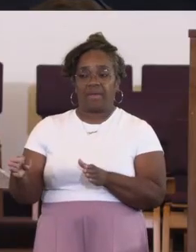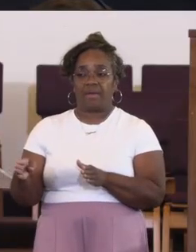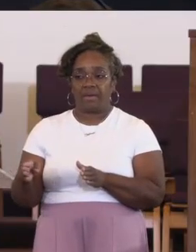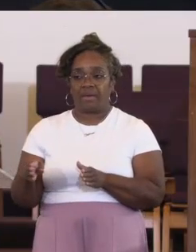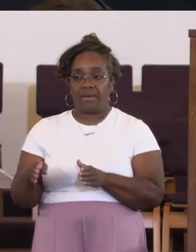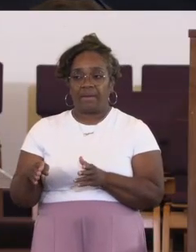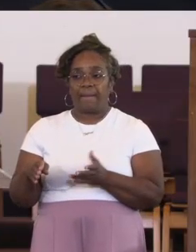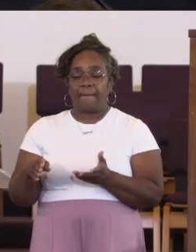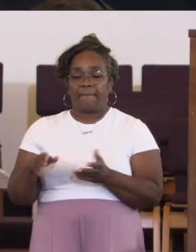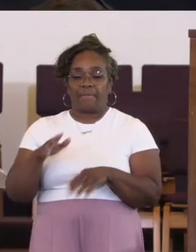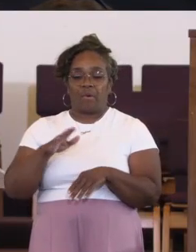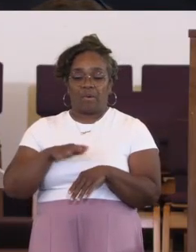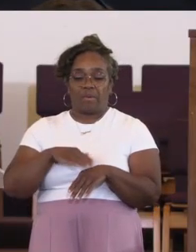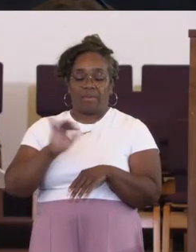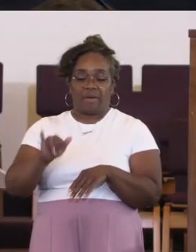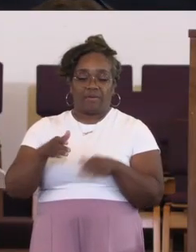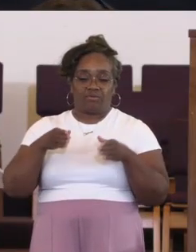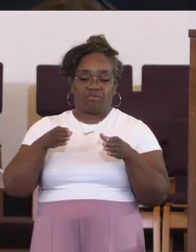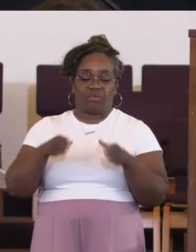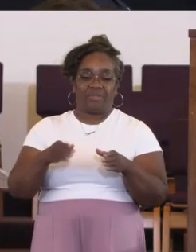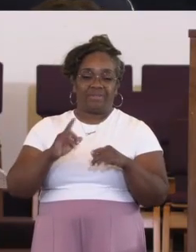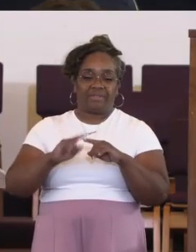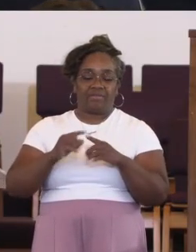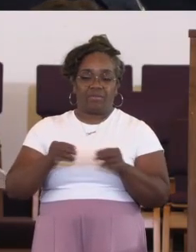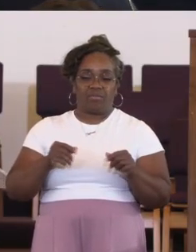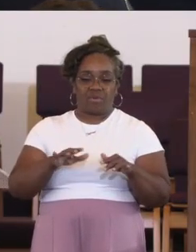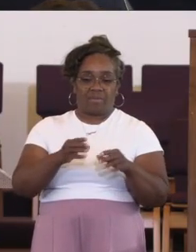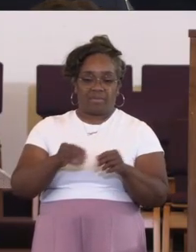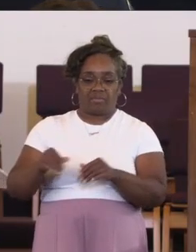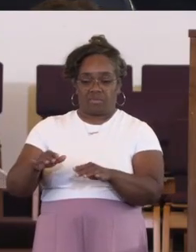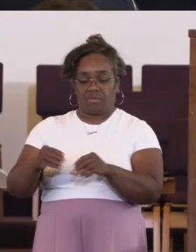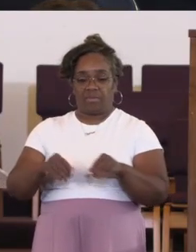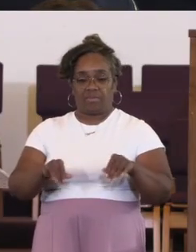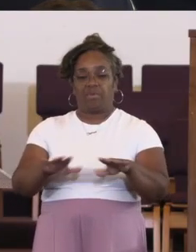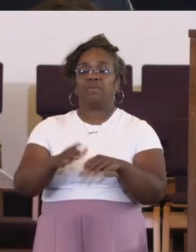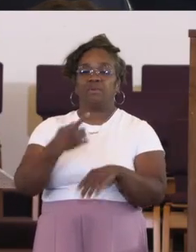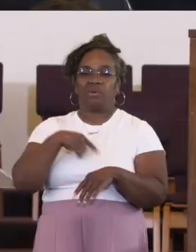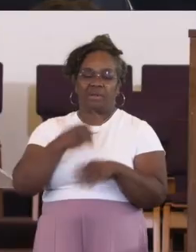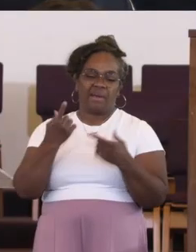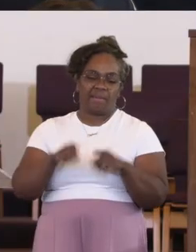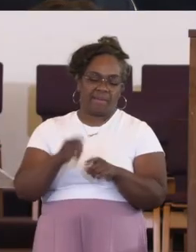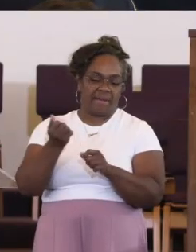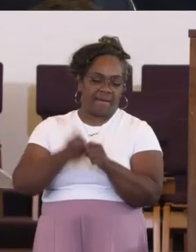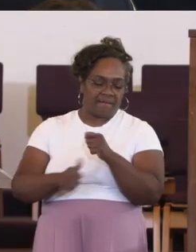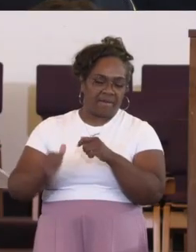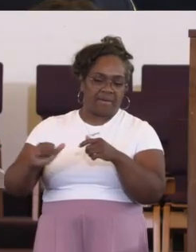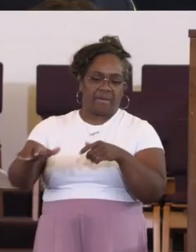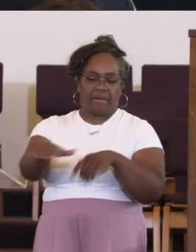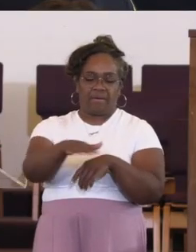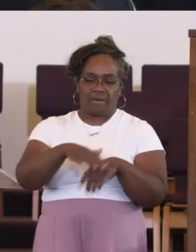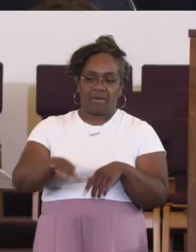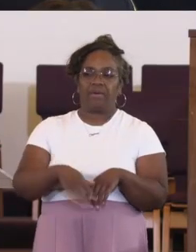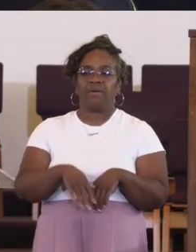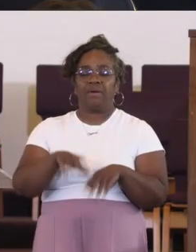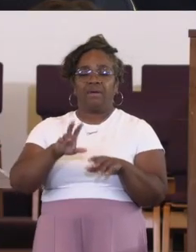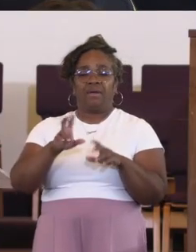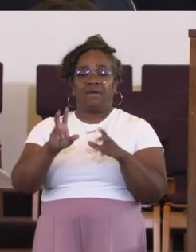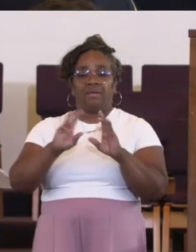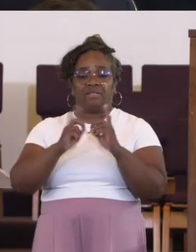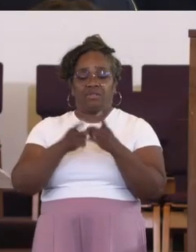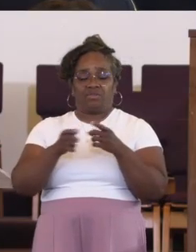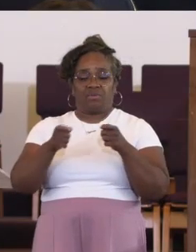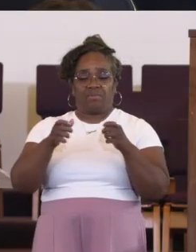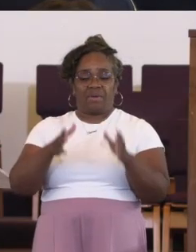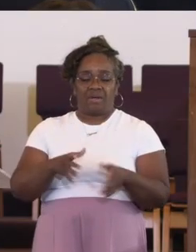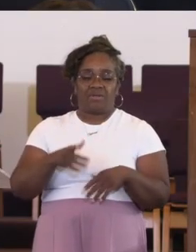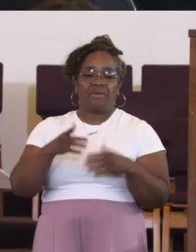properties along Shoemaker, and we do this in every neighborhood, is our district managers are taking areas where there's a whole string of vacant